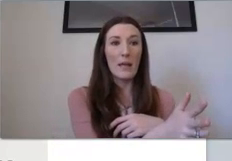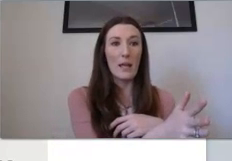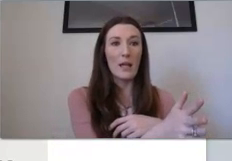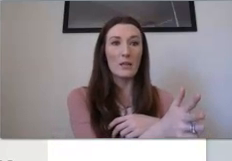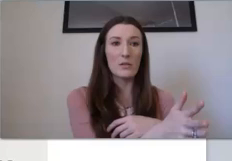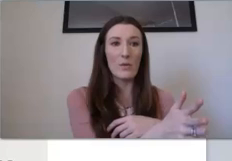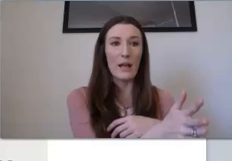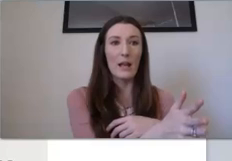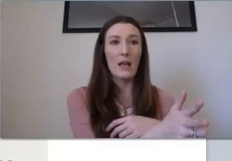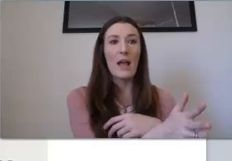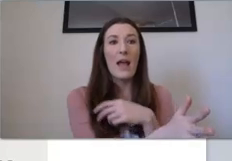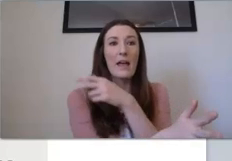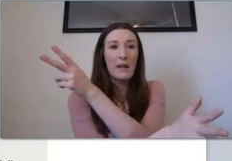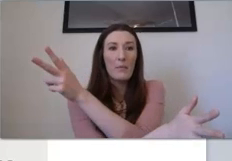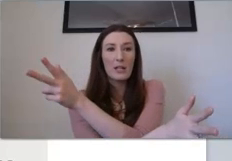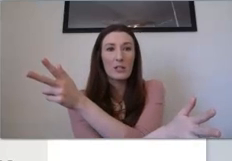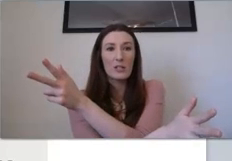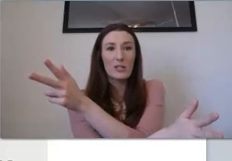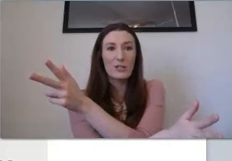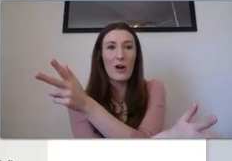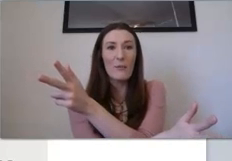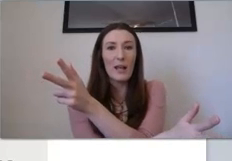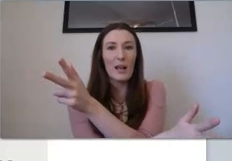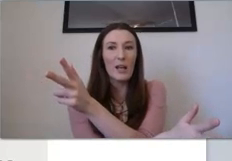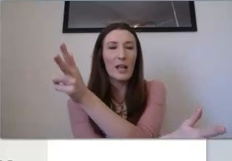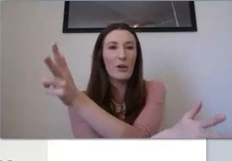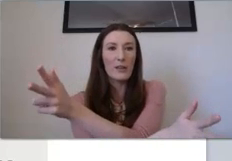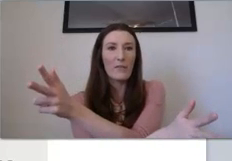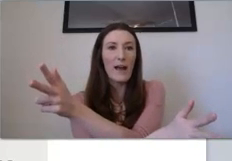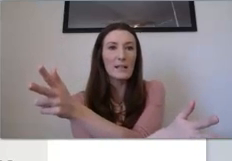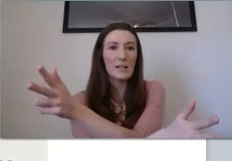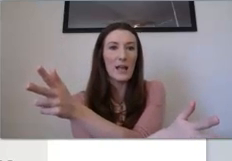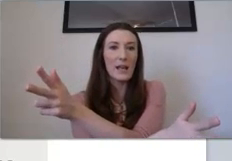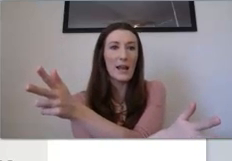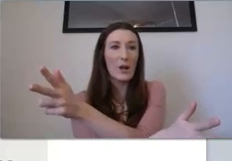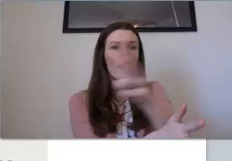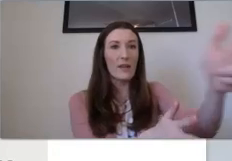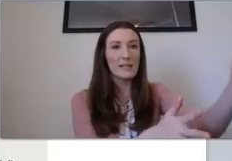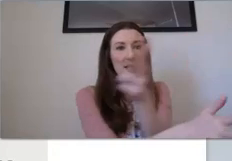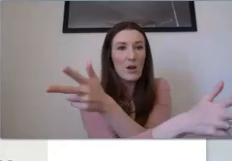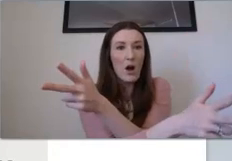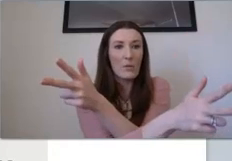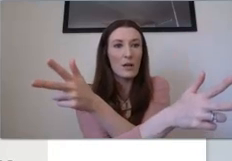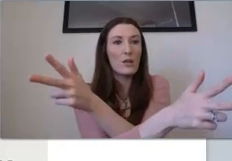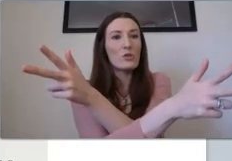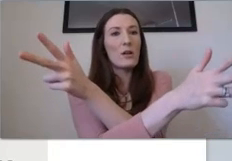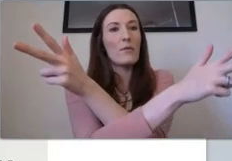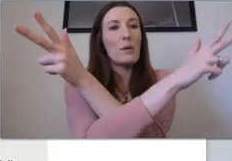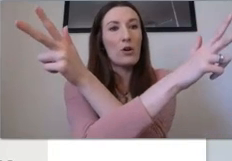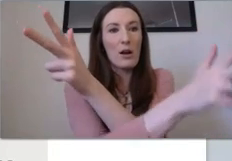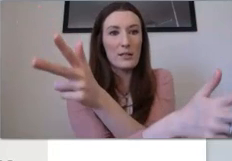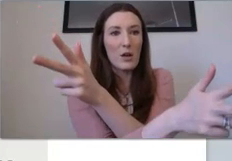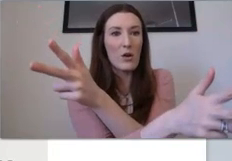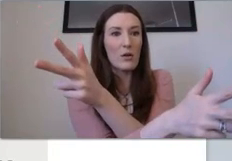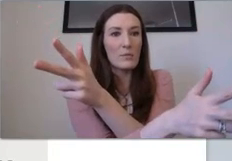show me in the slow lane, and then my dominant here in the fast lane, and I go this, it's awkward. You should never